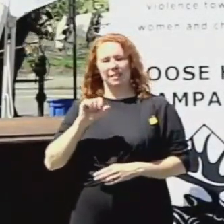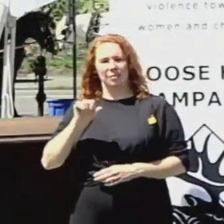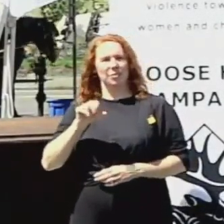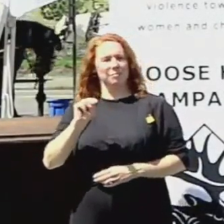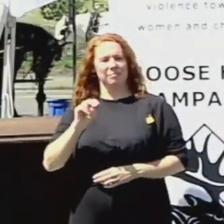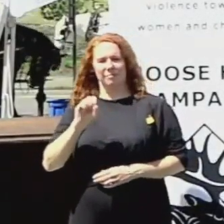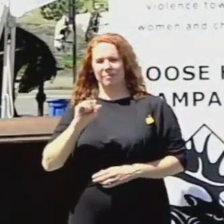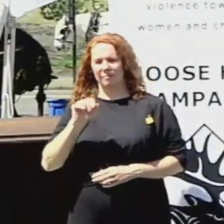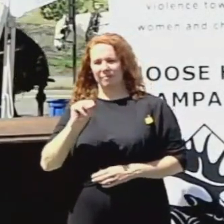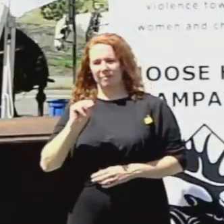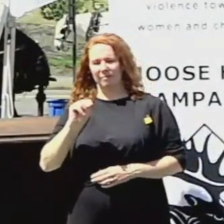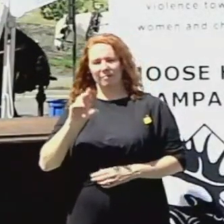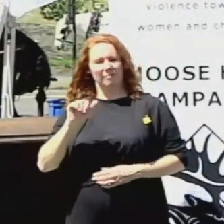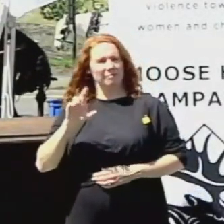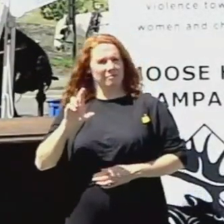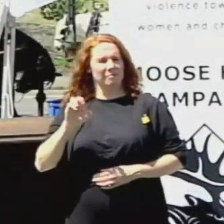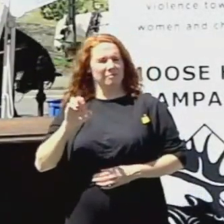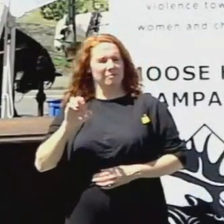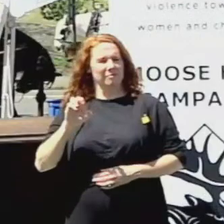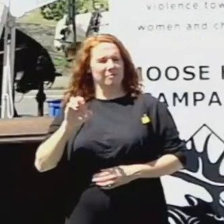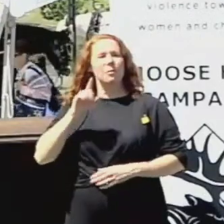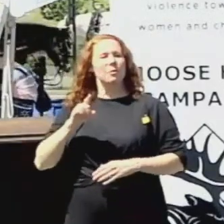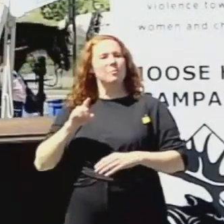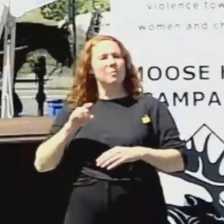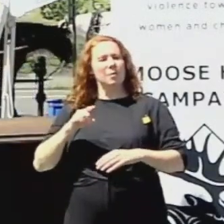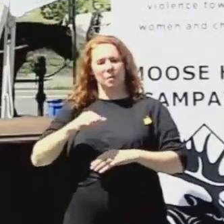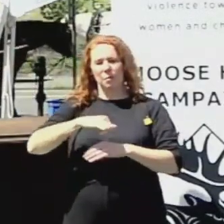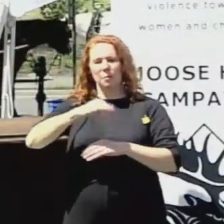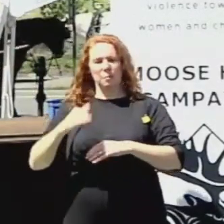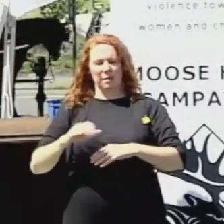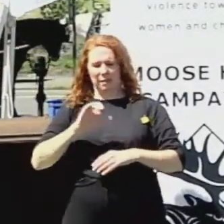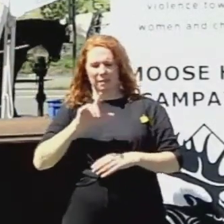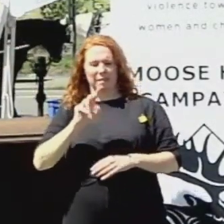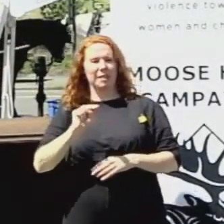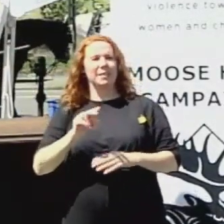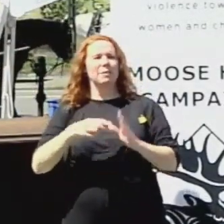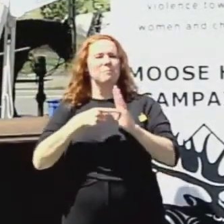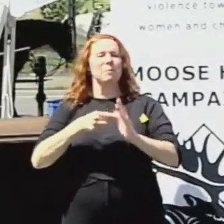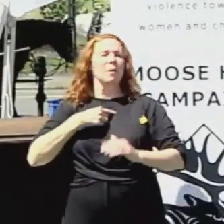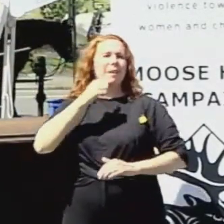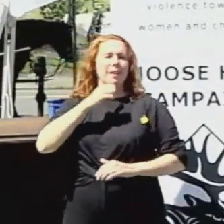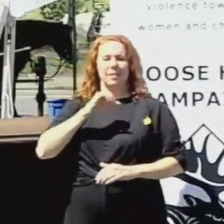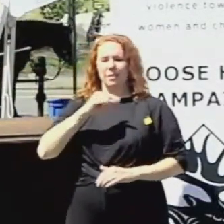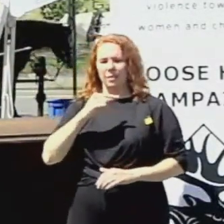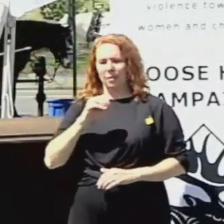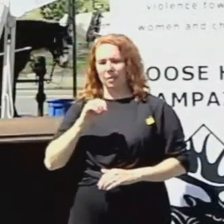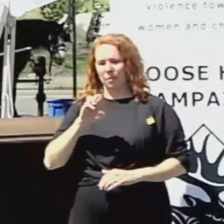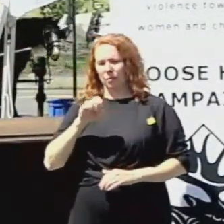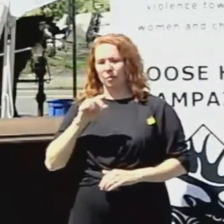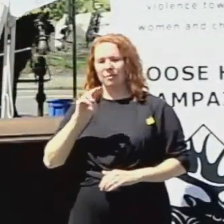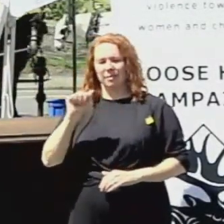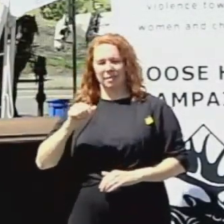I am Niska from the Kilauea clan. I represent my Aunt Georgina Papin.